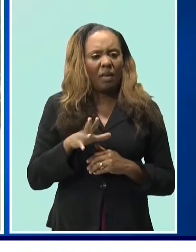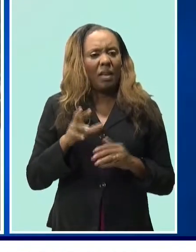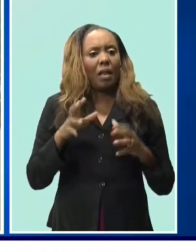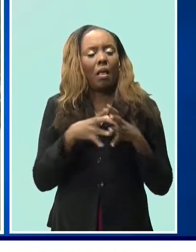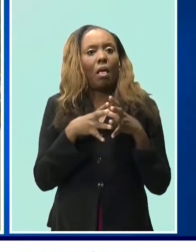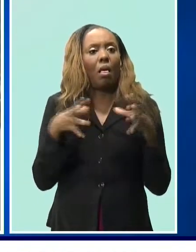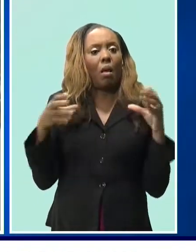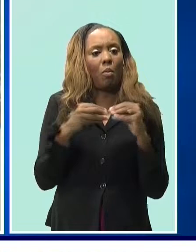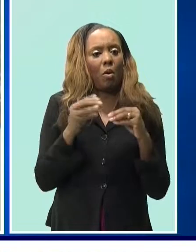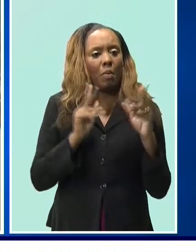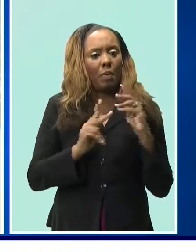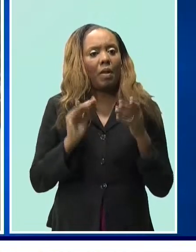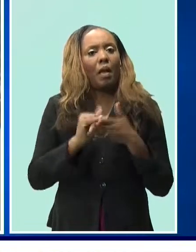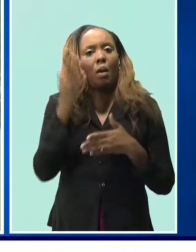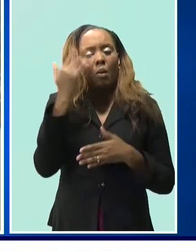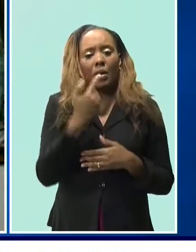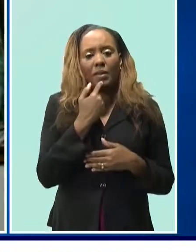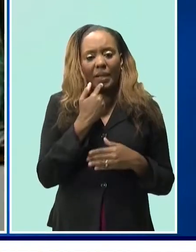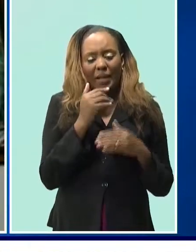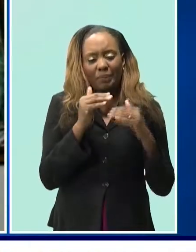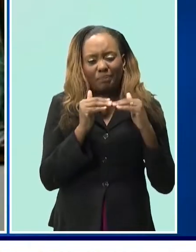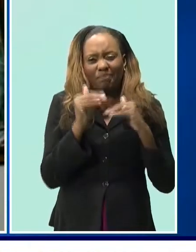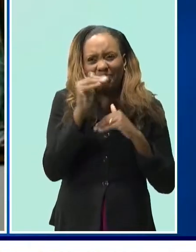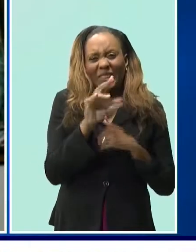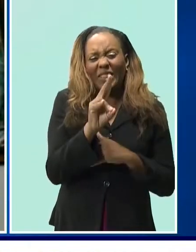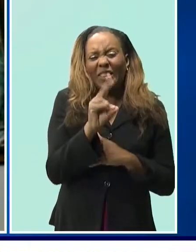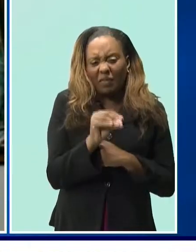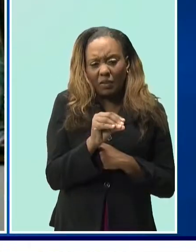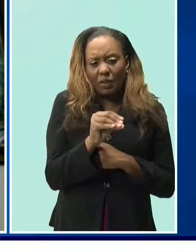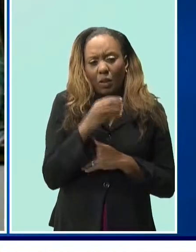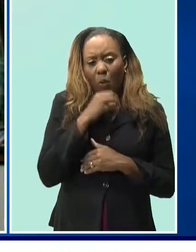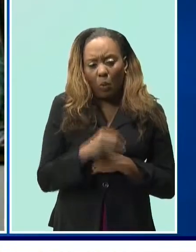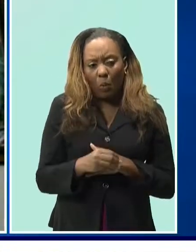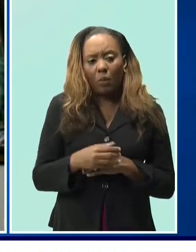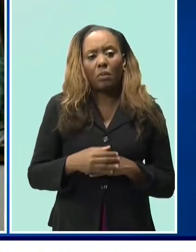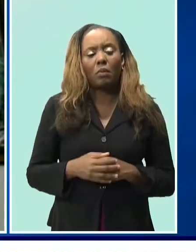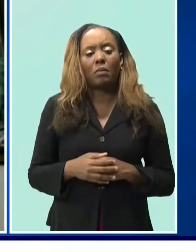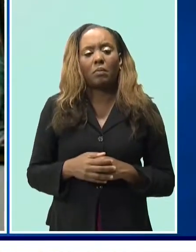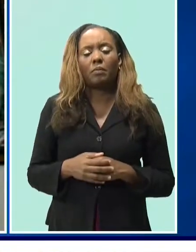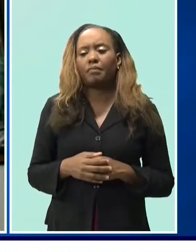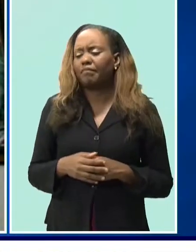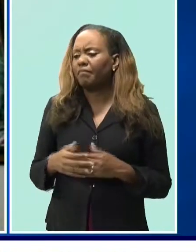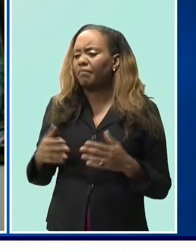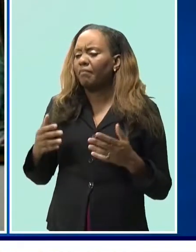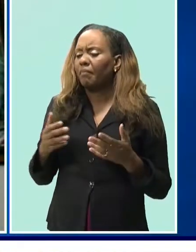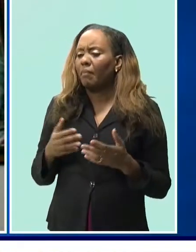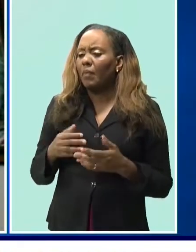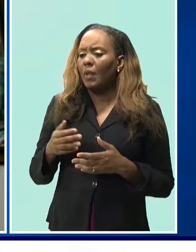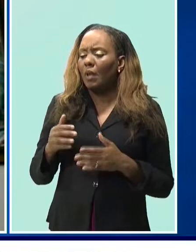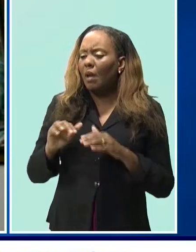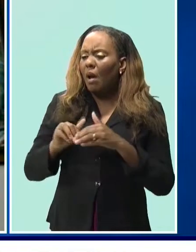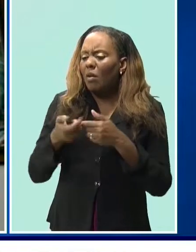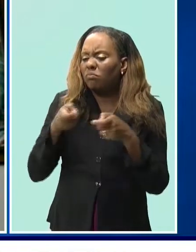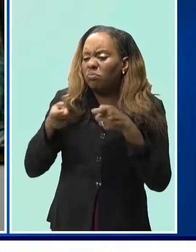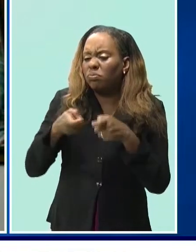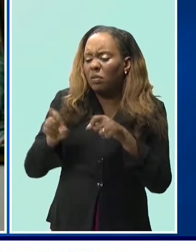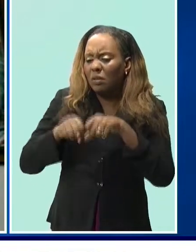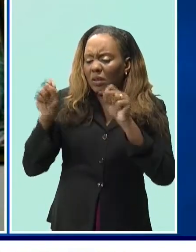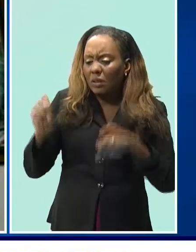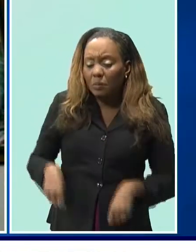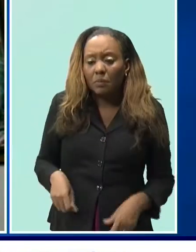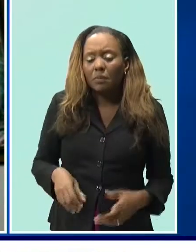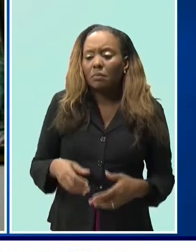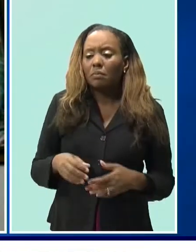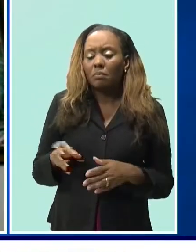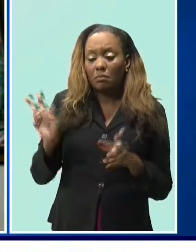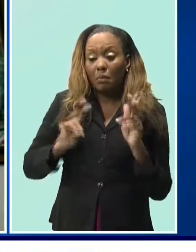than we would have wanted. Mm-hmm. Okay, now what exactly is policing of this system going to look like? Yes, people are going to